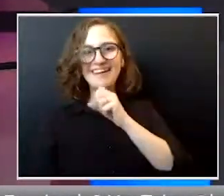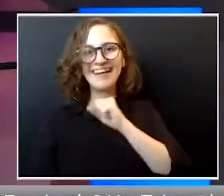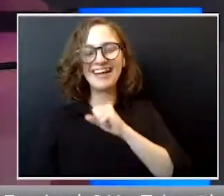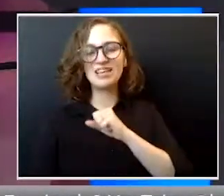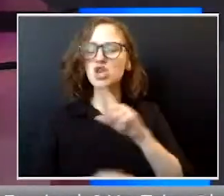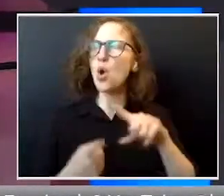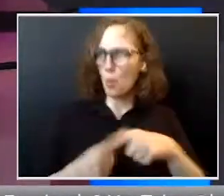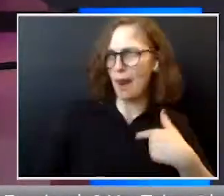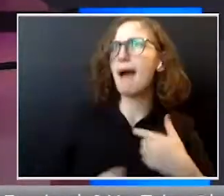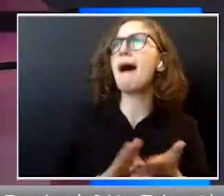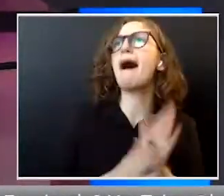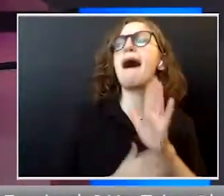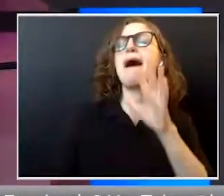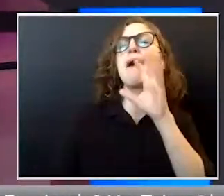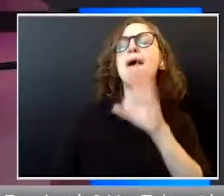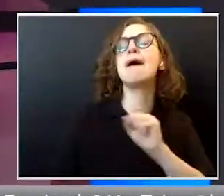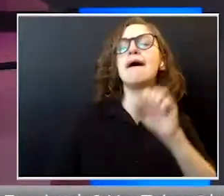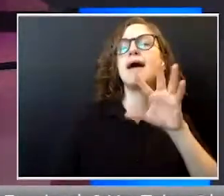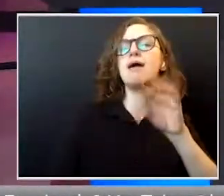I am looking forward to that day.